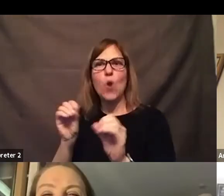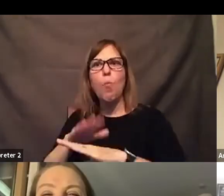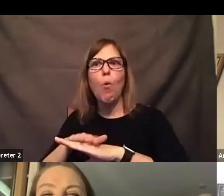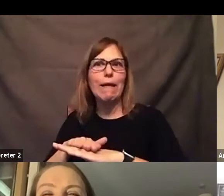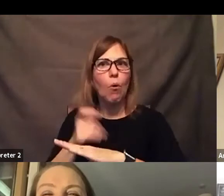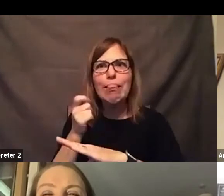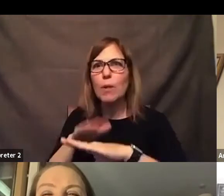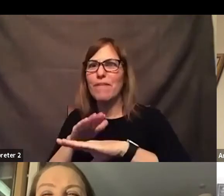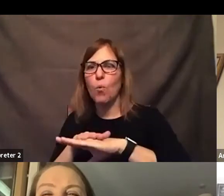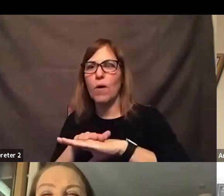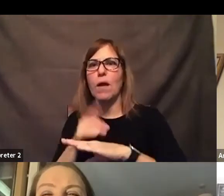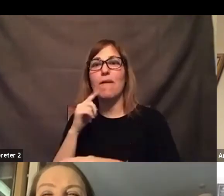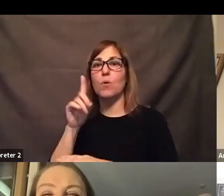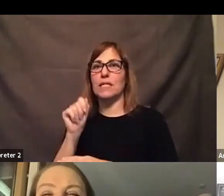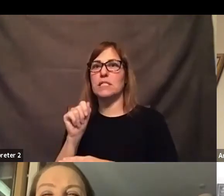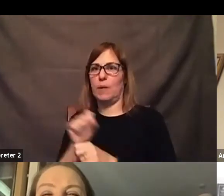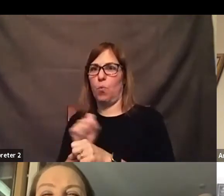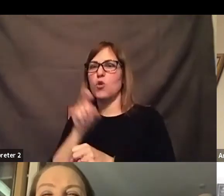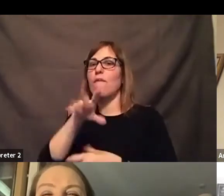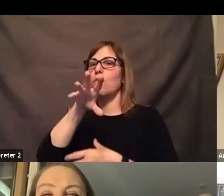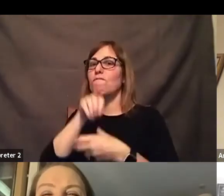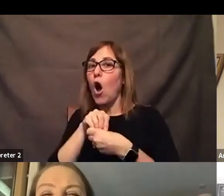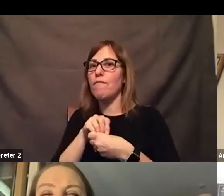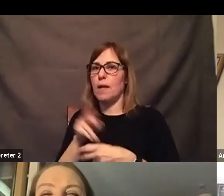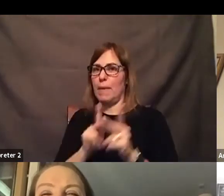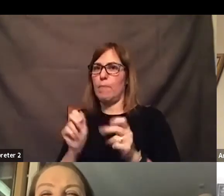disability work, you need to involve people with disabilities from the very beginning,